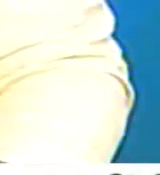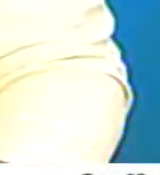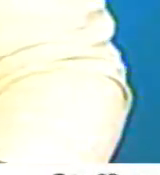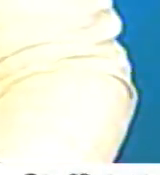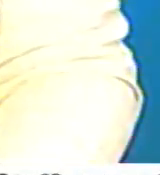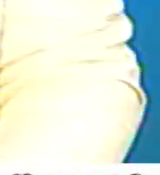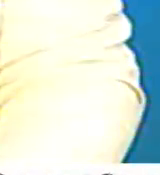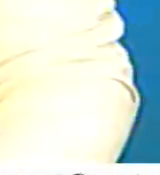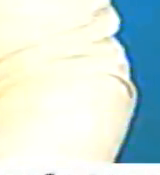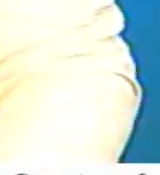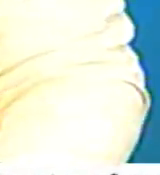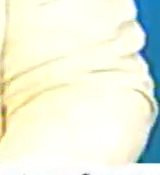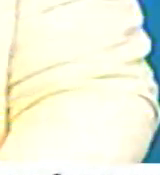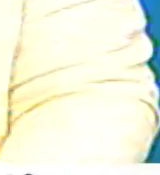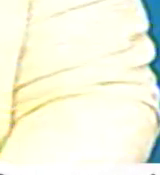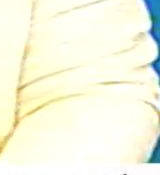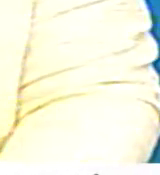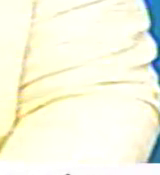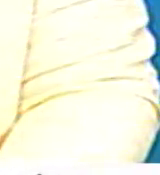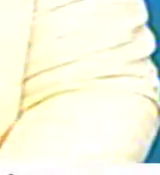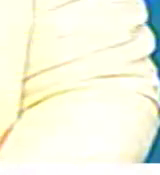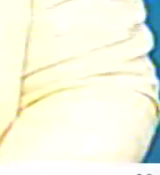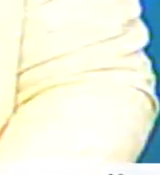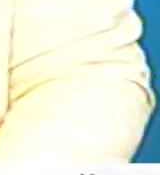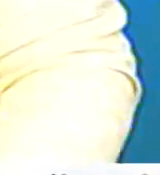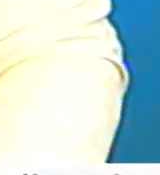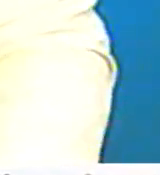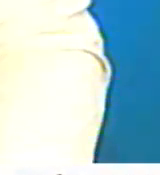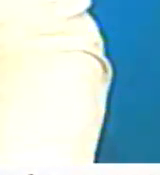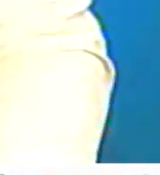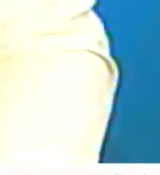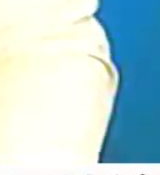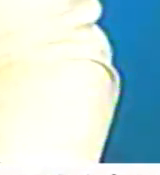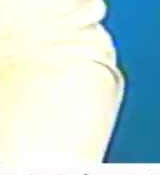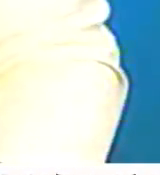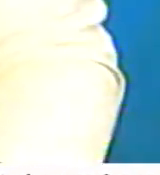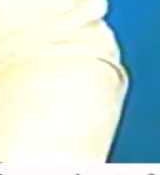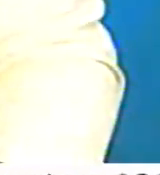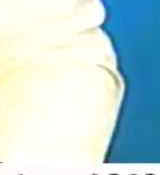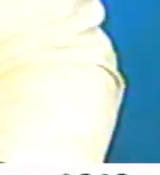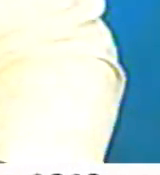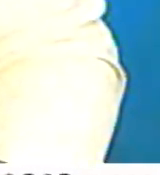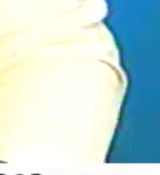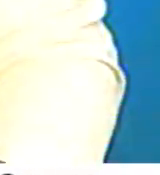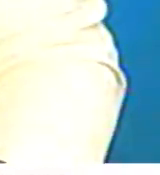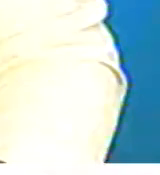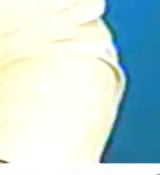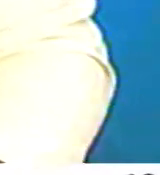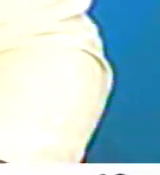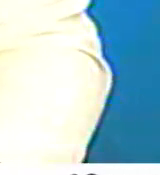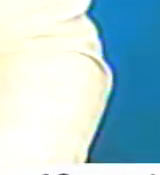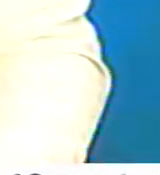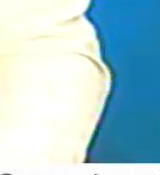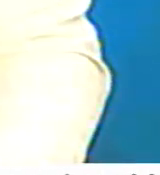organization and they're talking to the media, let the sign language interpreter be side by side, yes, with whoever is giving information,